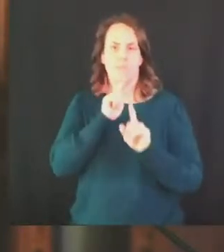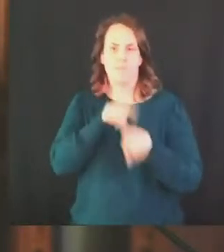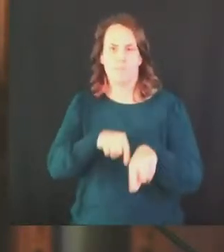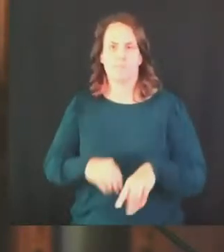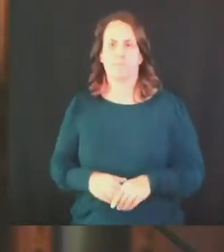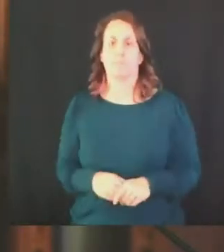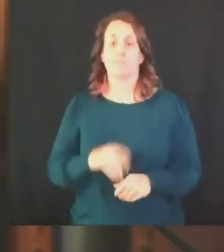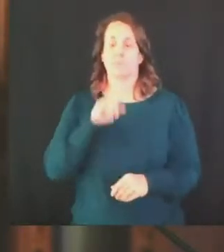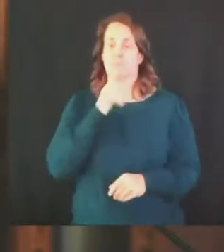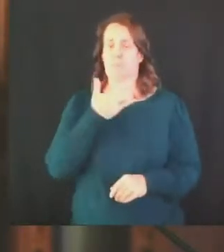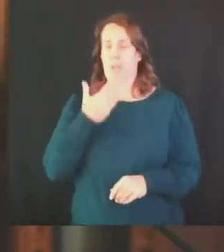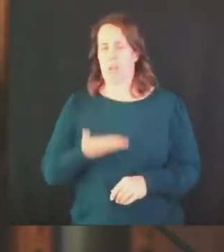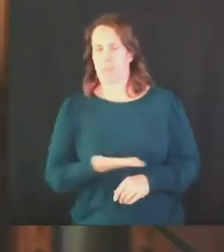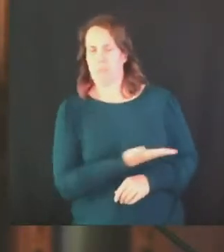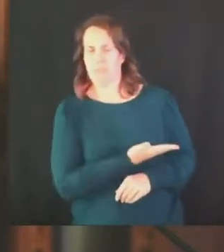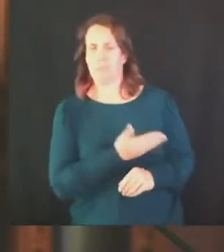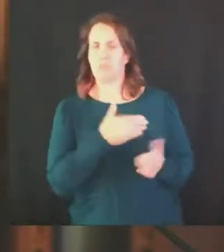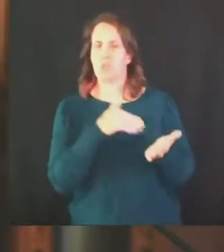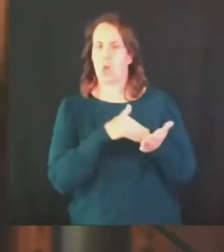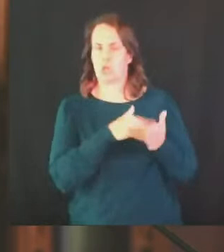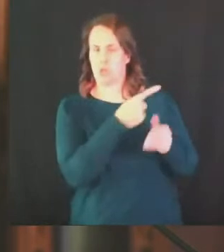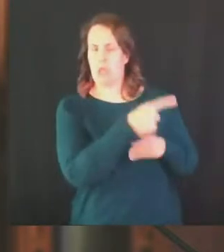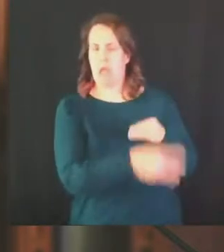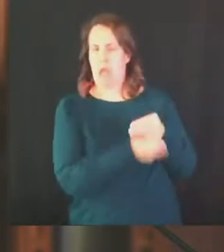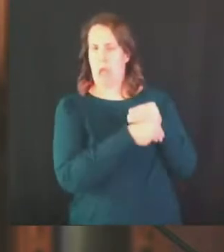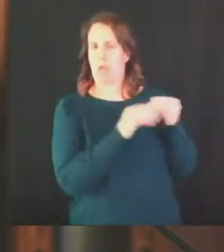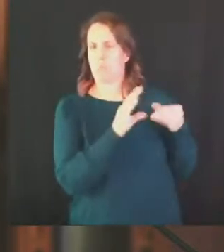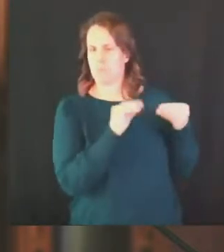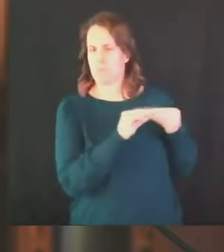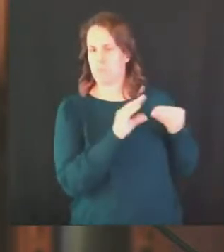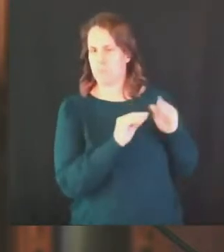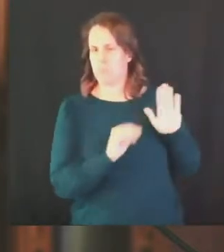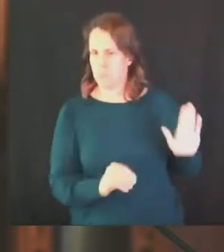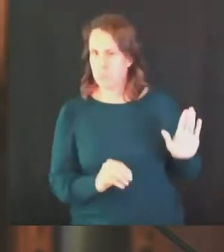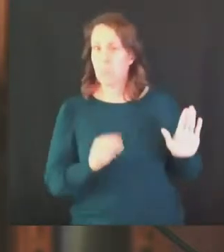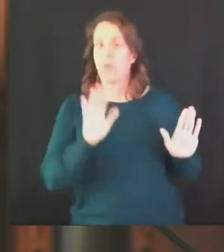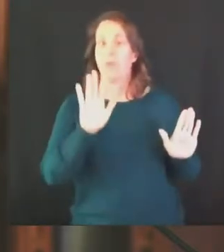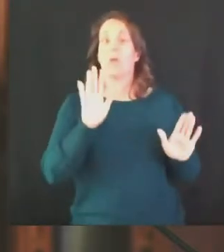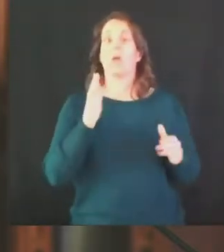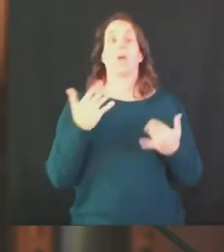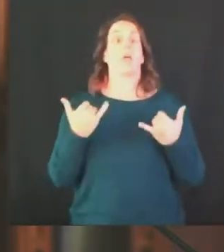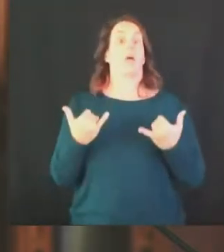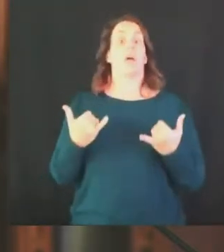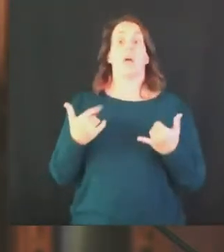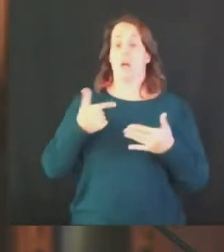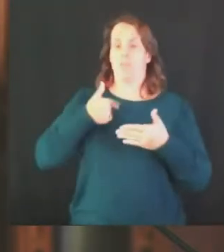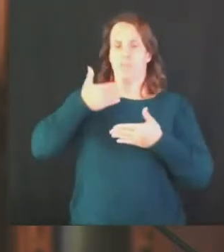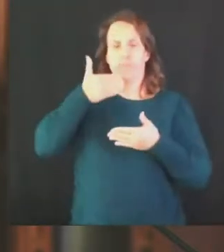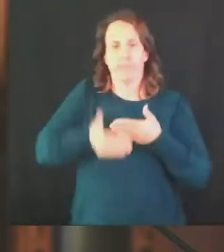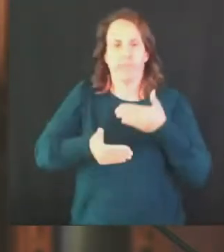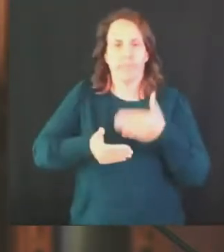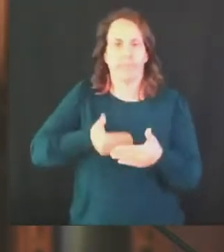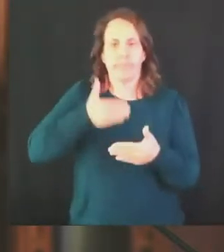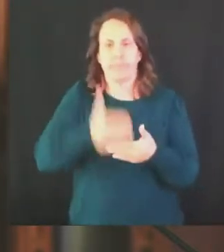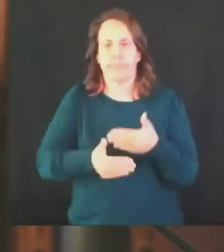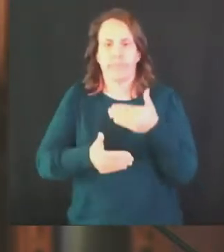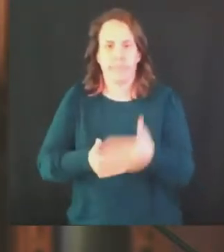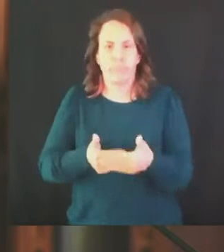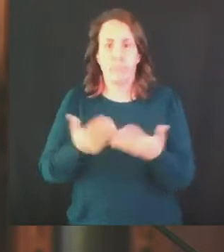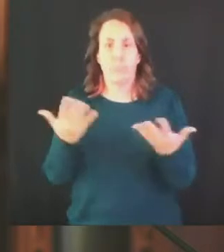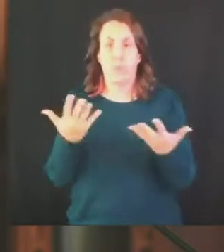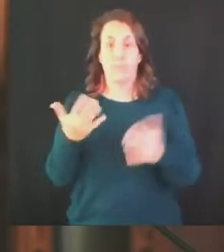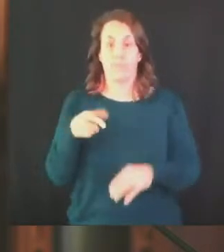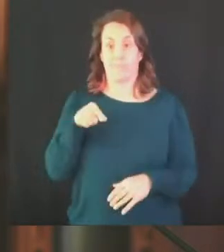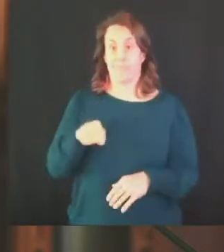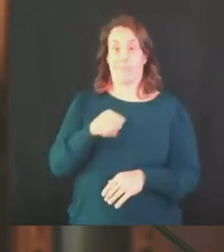I think the protocols and the processes in the hospitals are designed to protect those workers from infection in those settings.